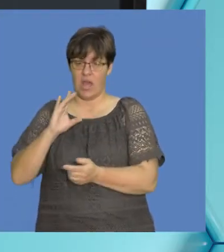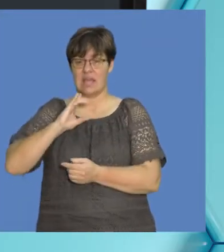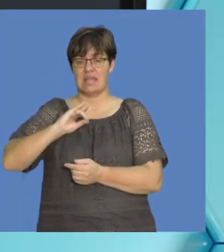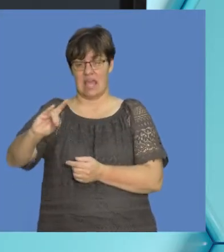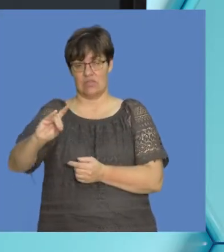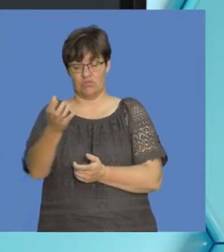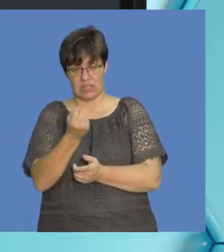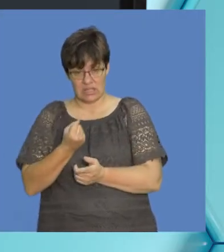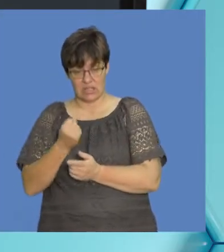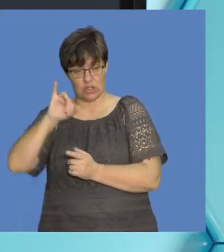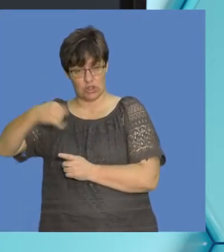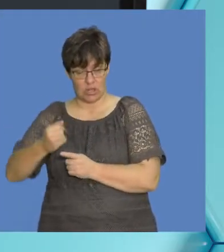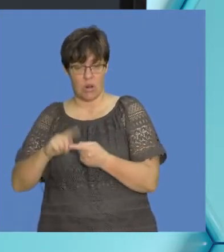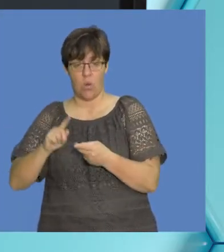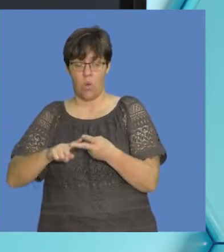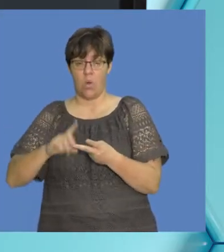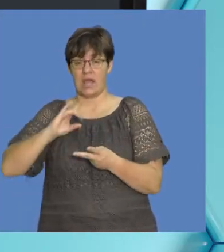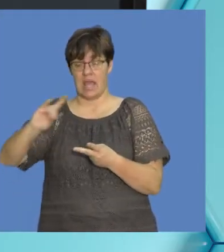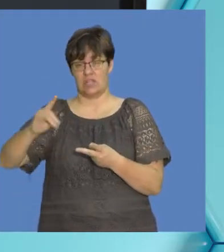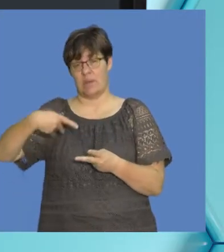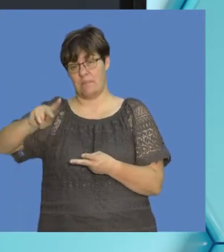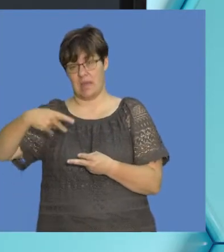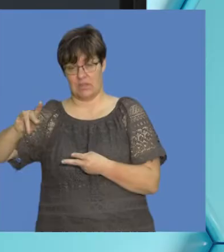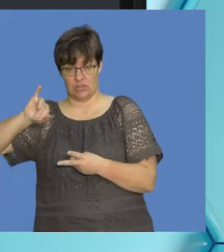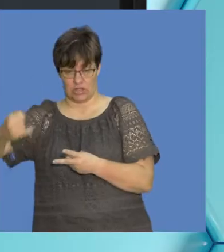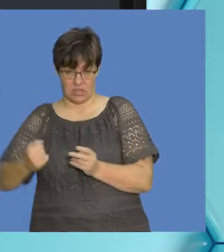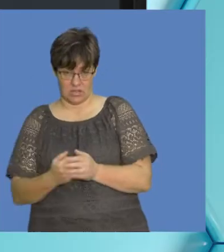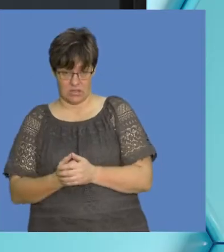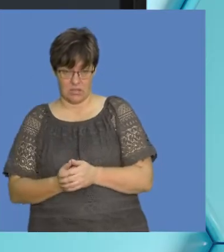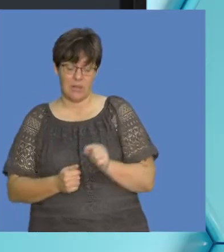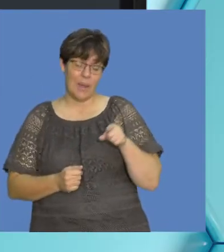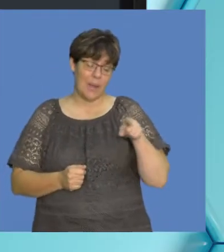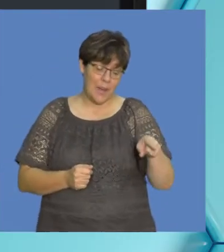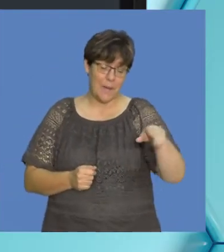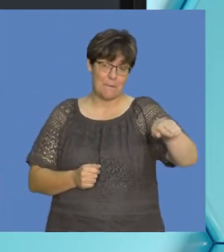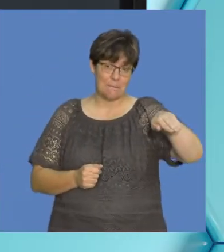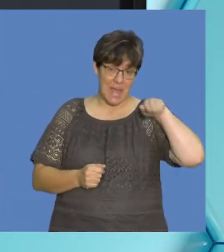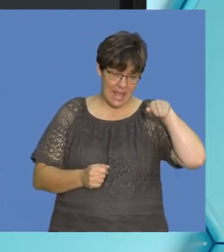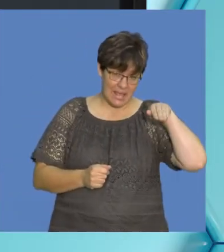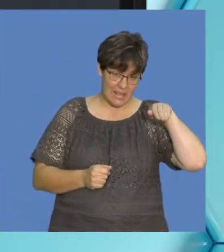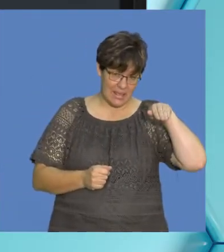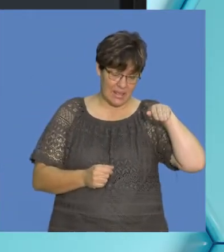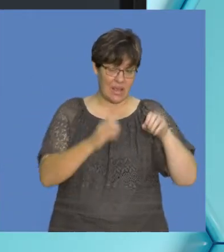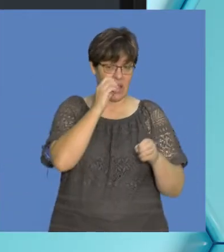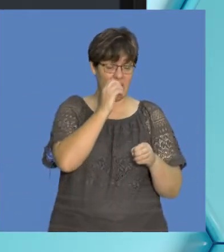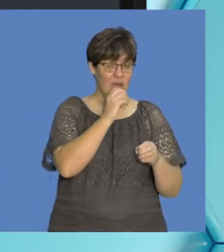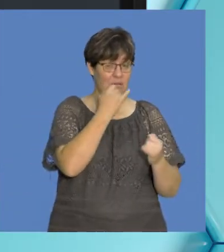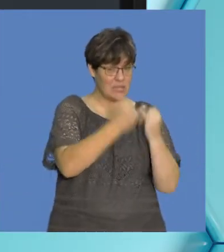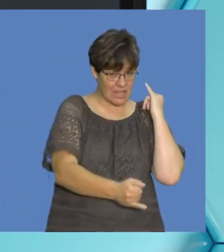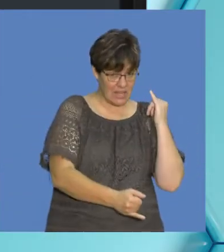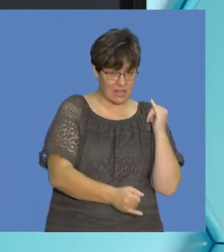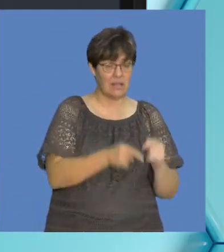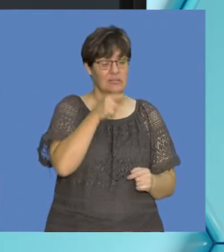receipts journal or the cash payments journal. But errors made by the bank are corrected in